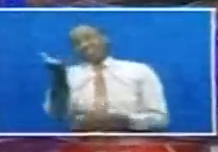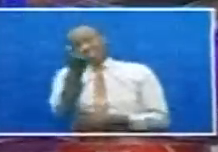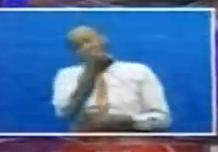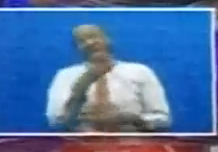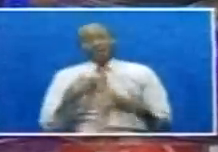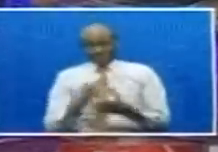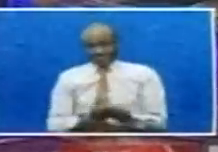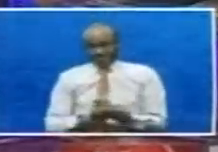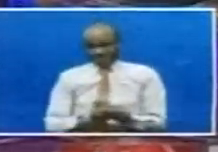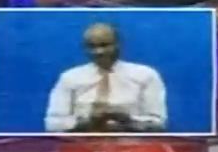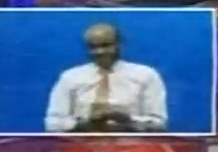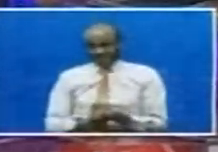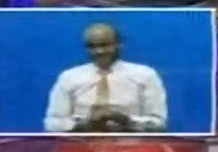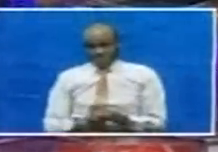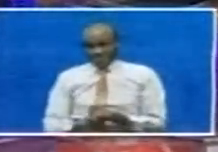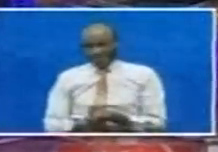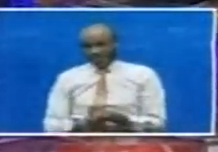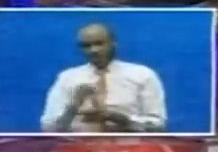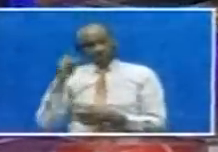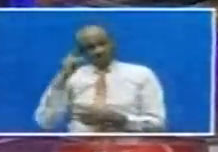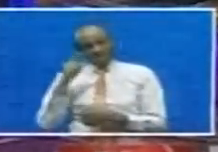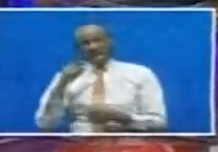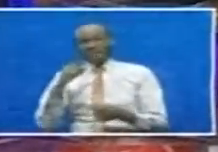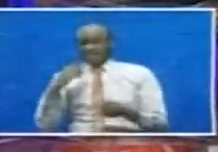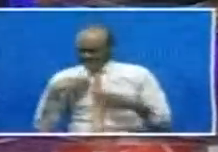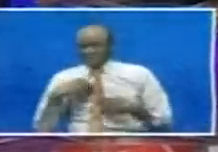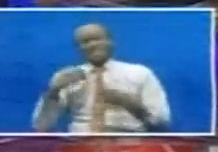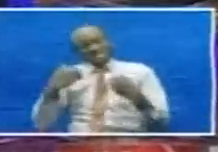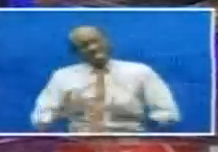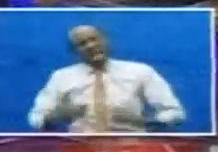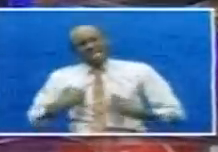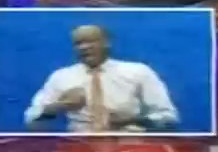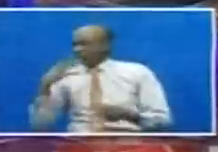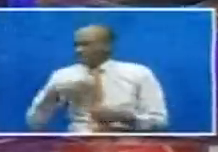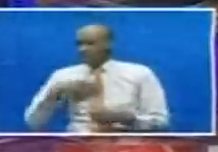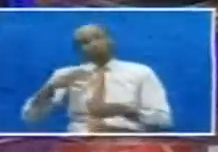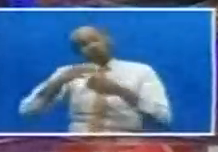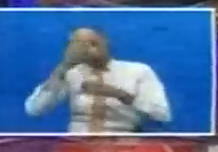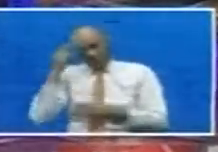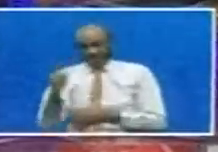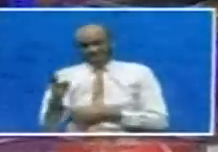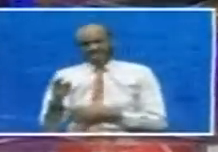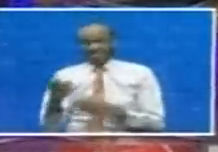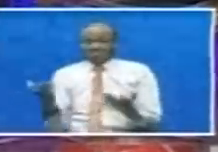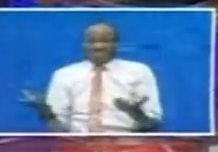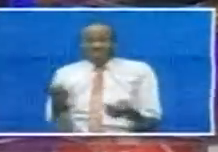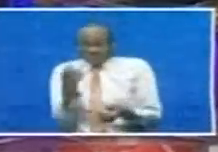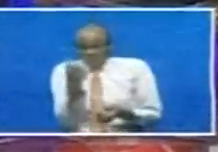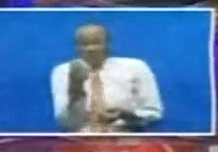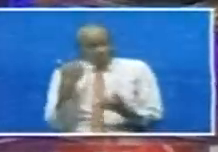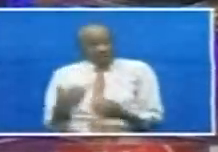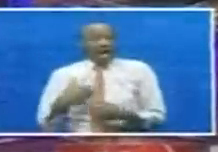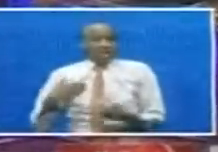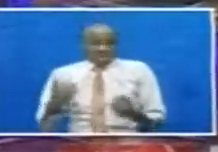of days, biggest complaint is a lot of young people have been left out. But I don't think that's the case. There are quite a few young